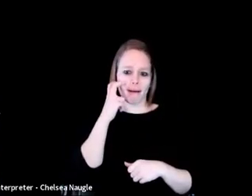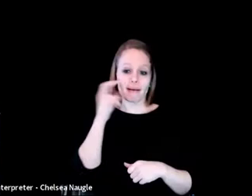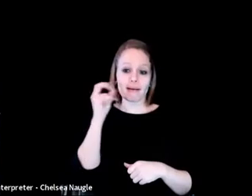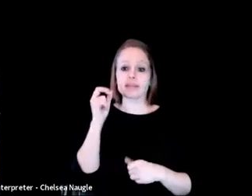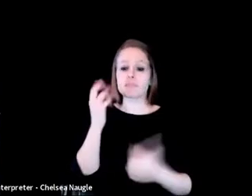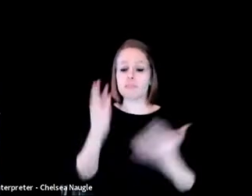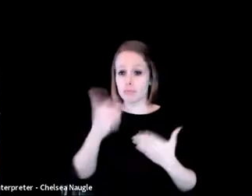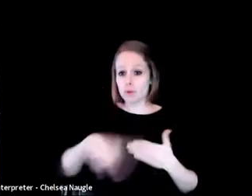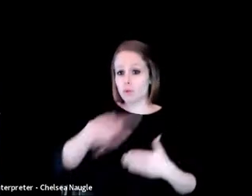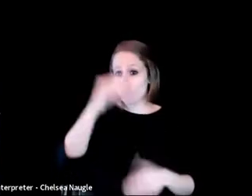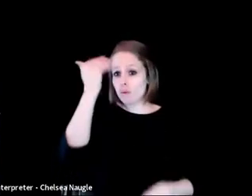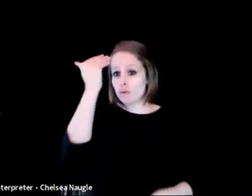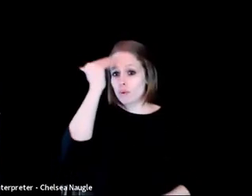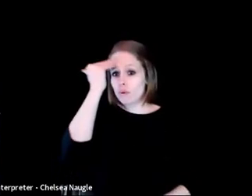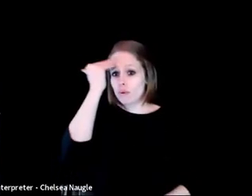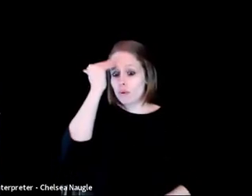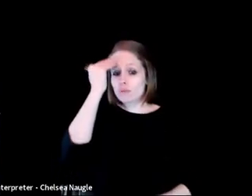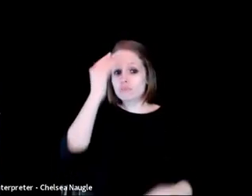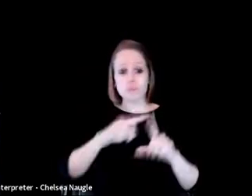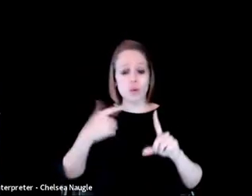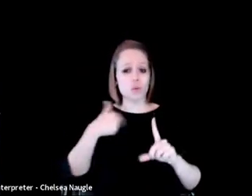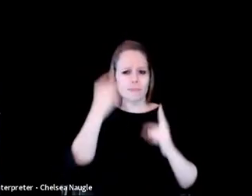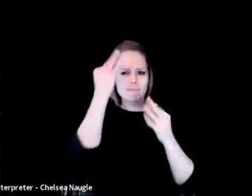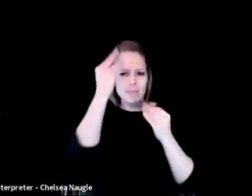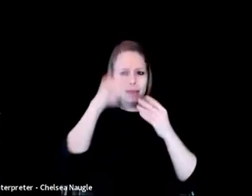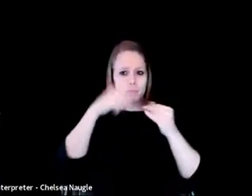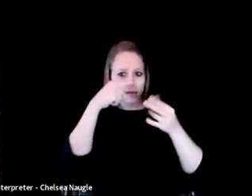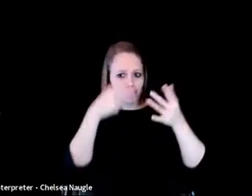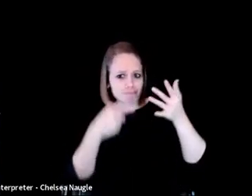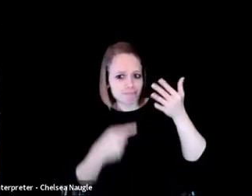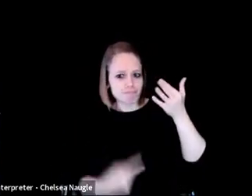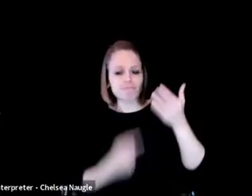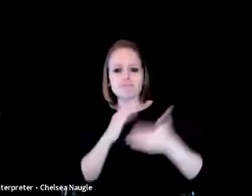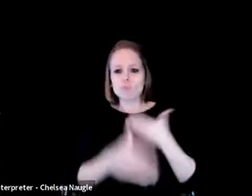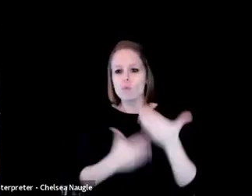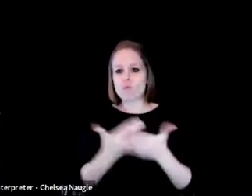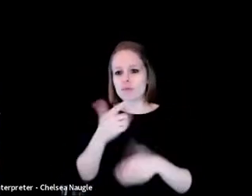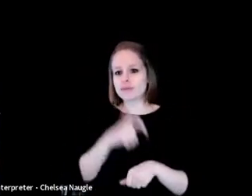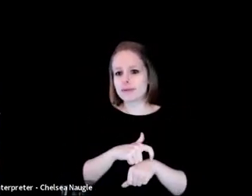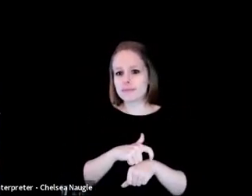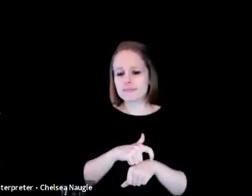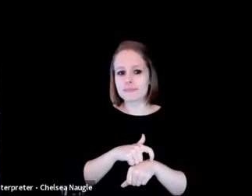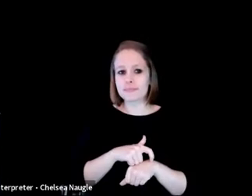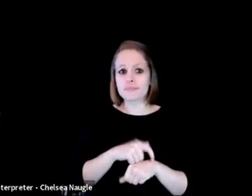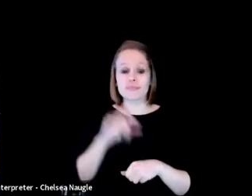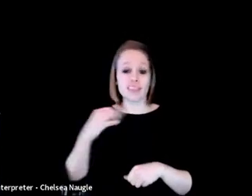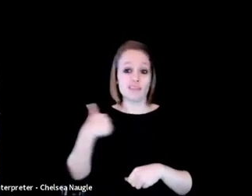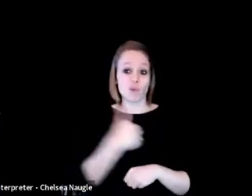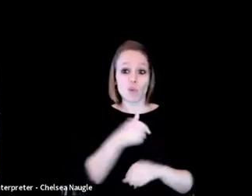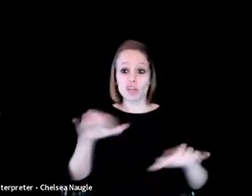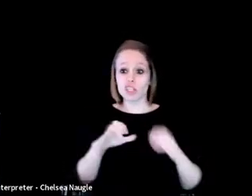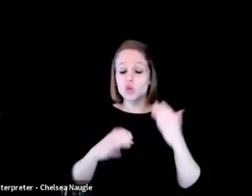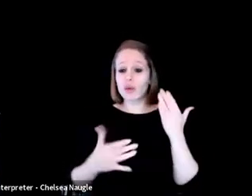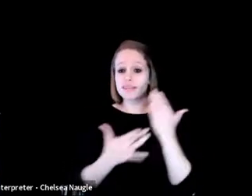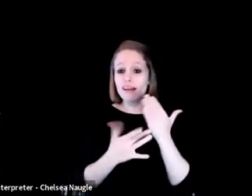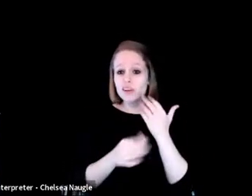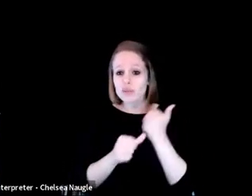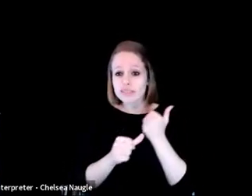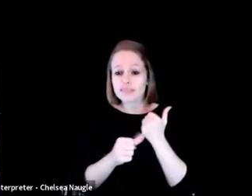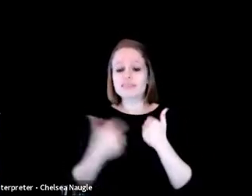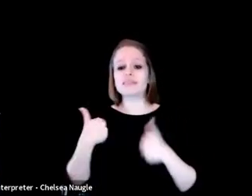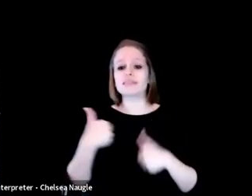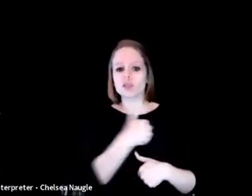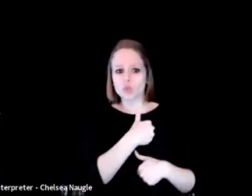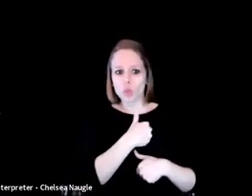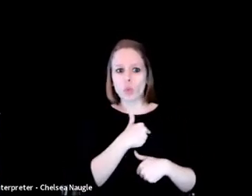familiar with. These are the things that we think about all the time. When those of us who are doing technical assistance, these are the things we look for when we get